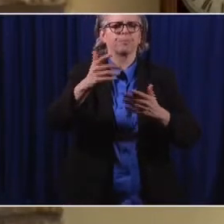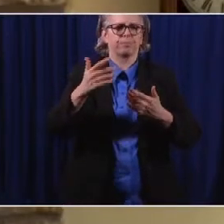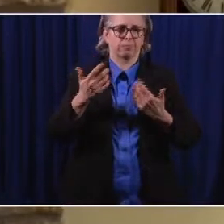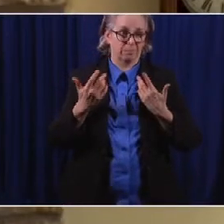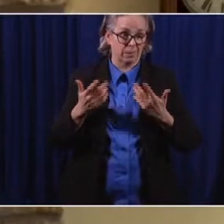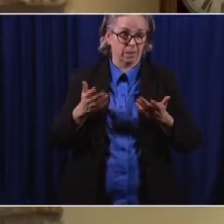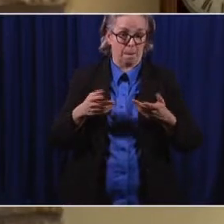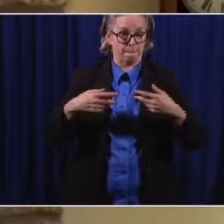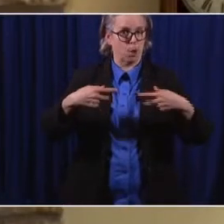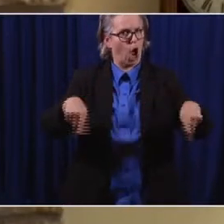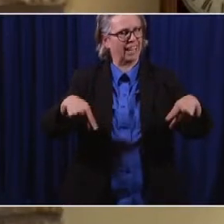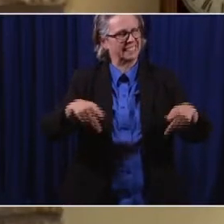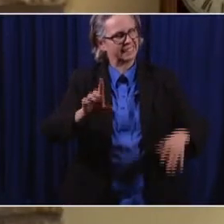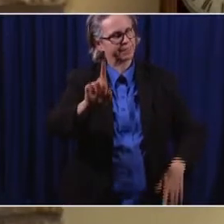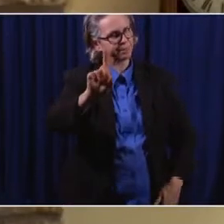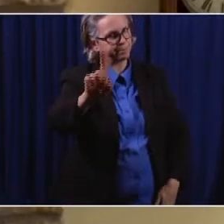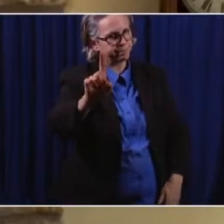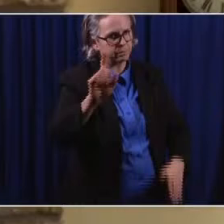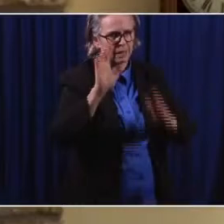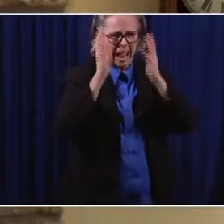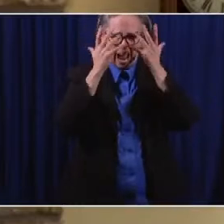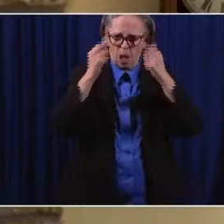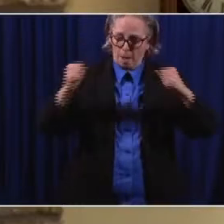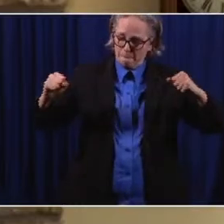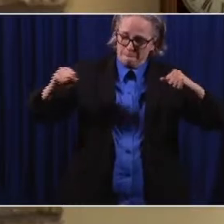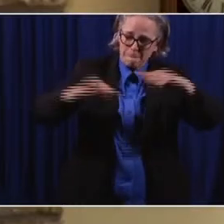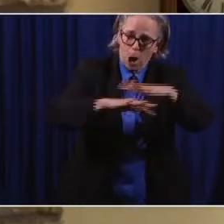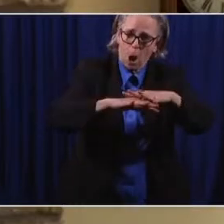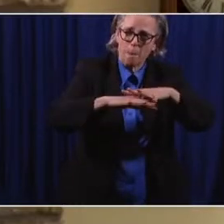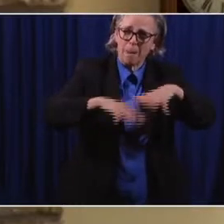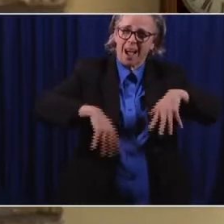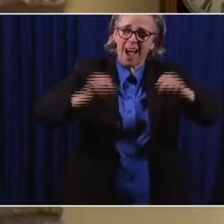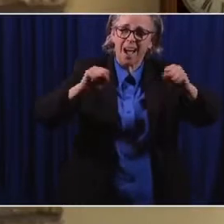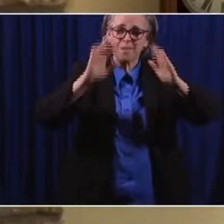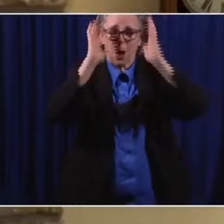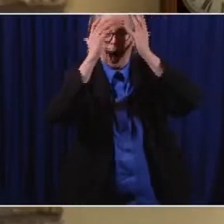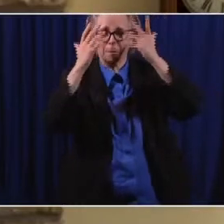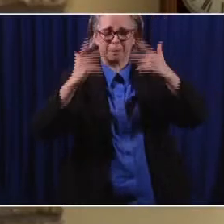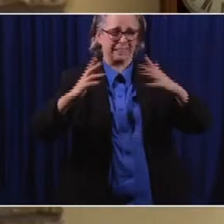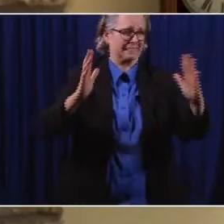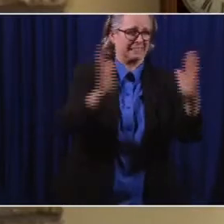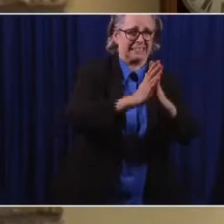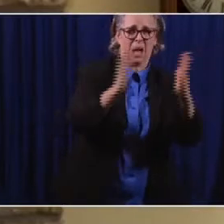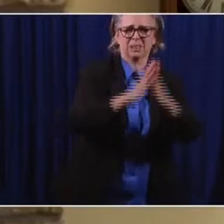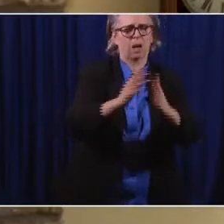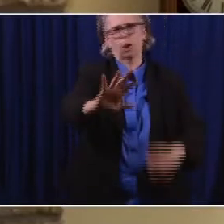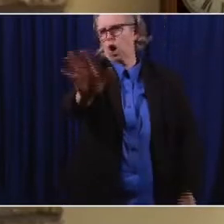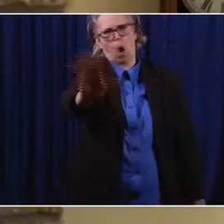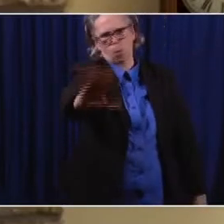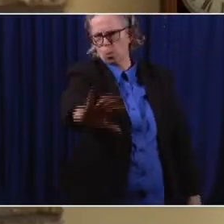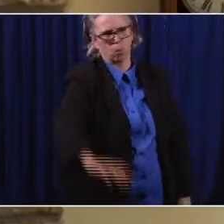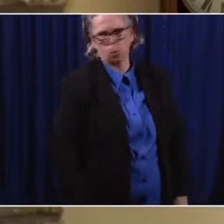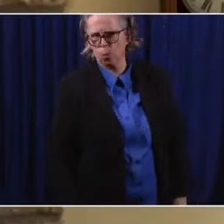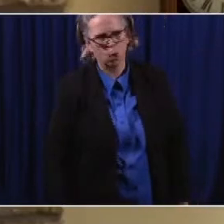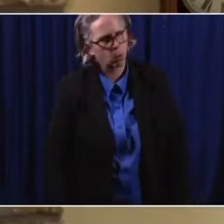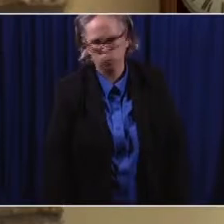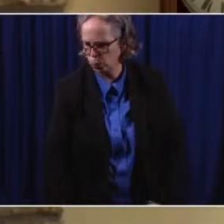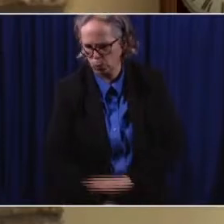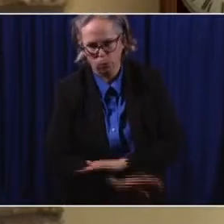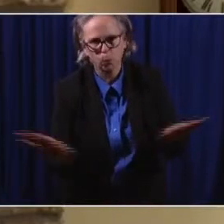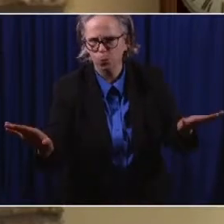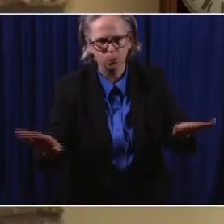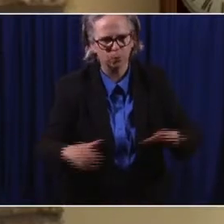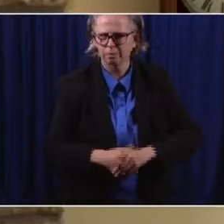you go to big gatherings downtown, those make no sense. Those just